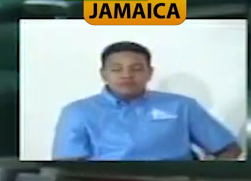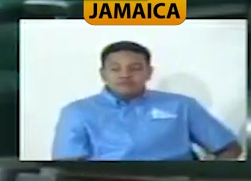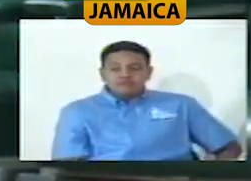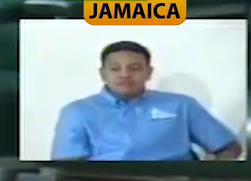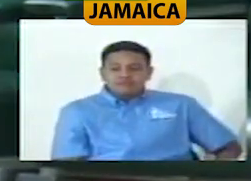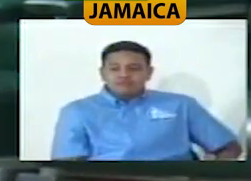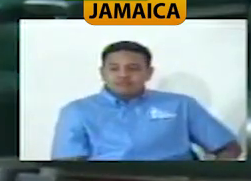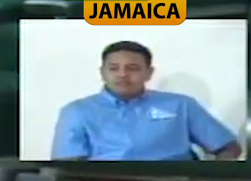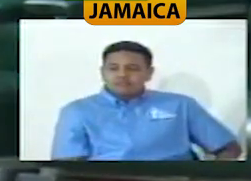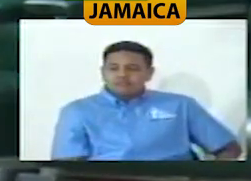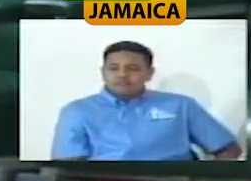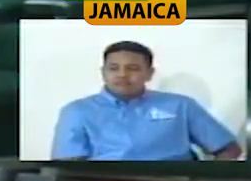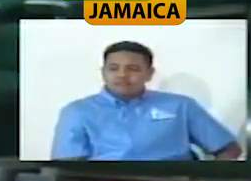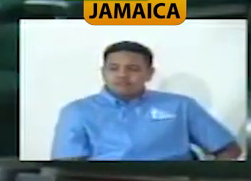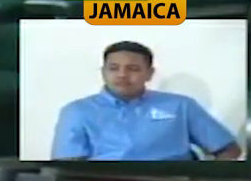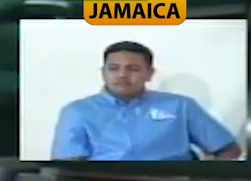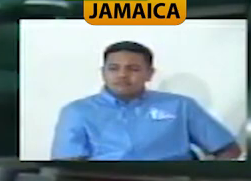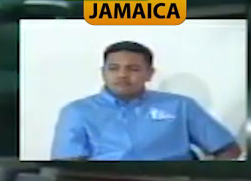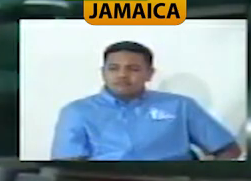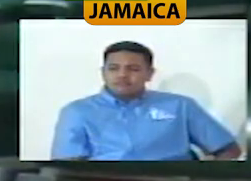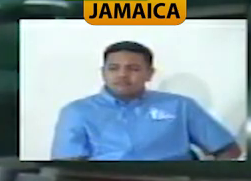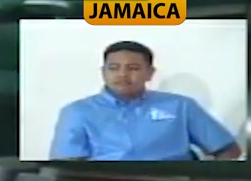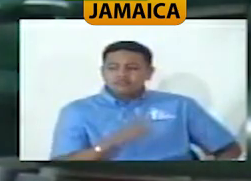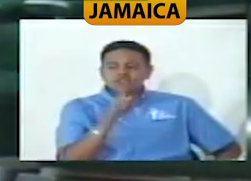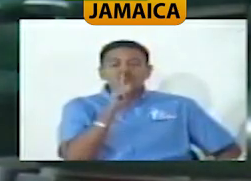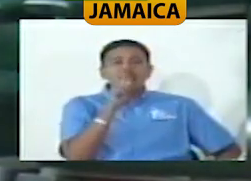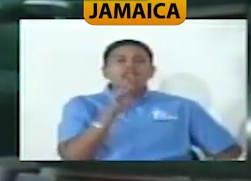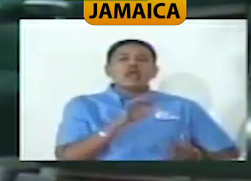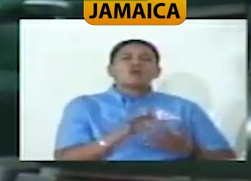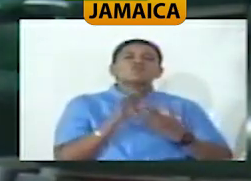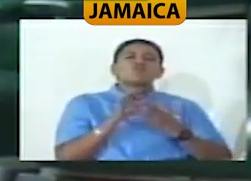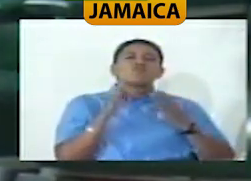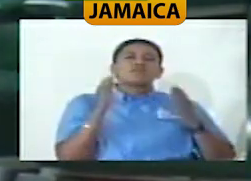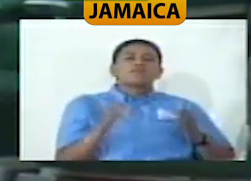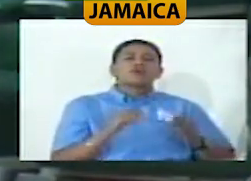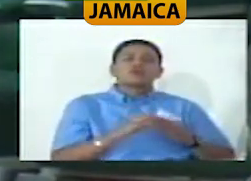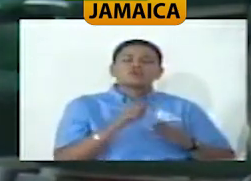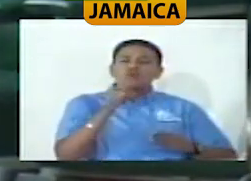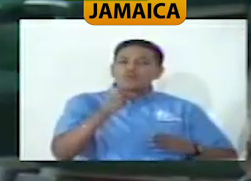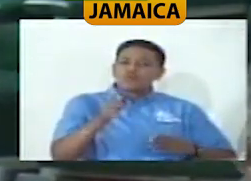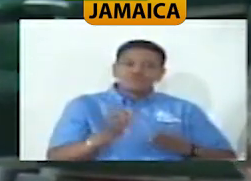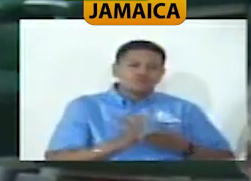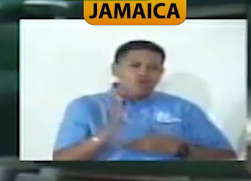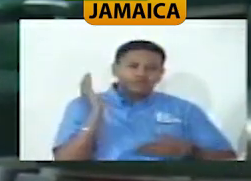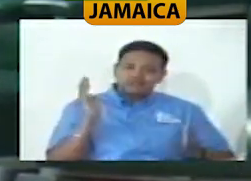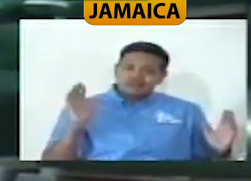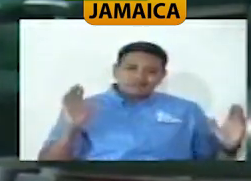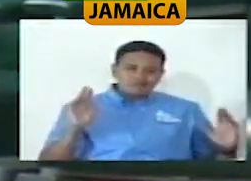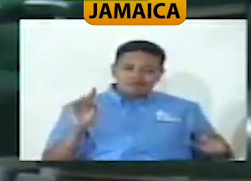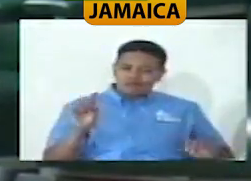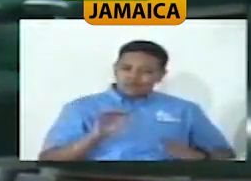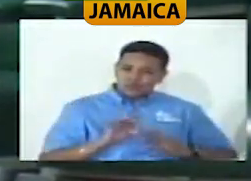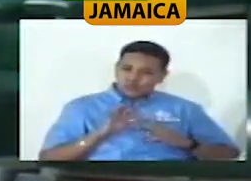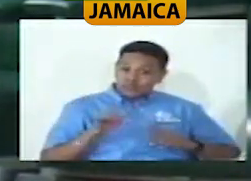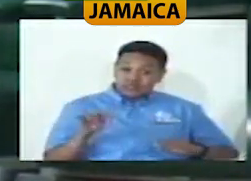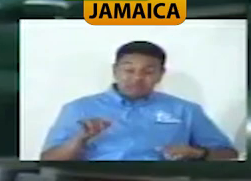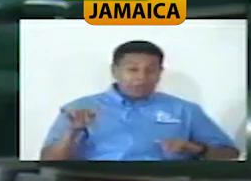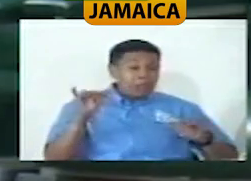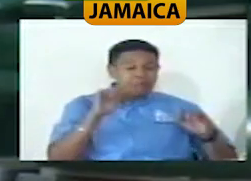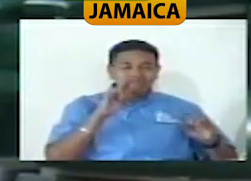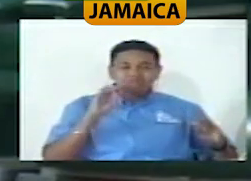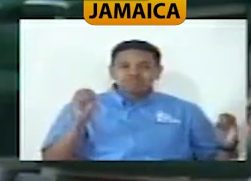She was a unique person in her own right. And I would